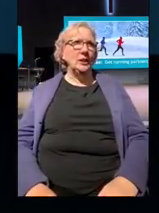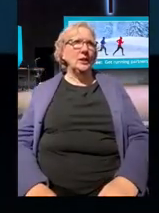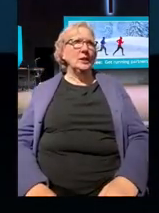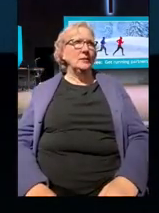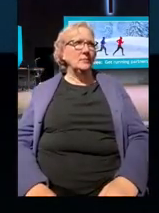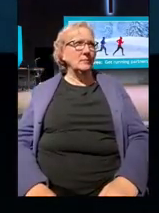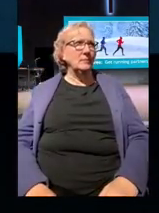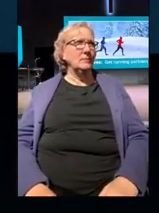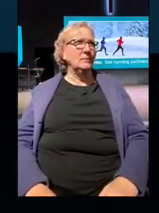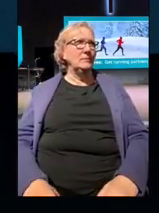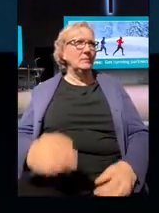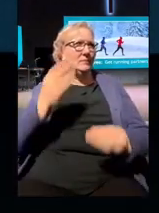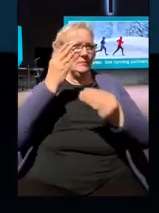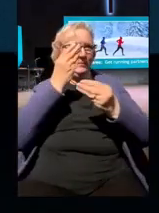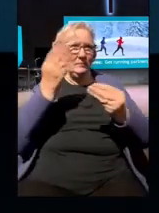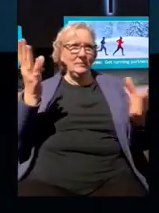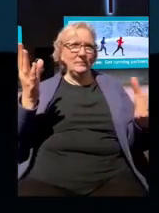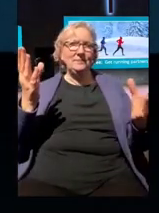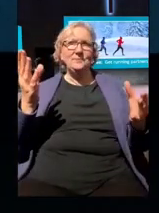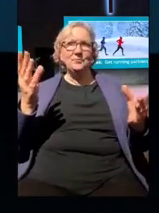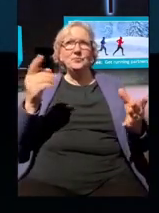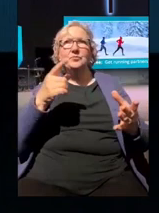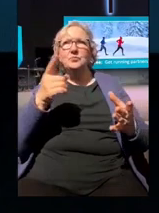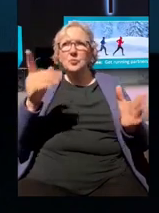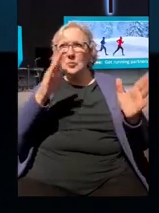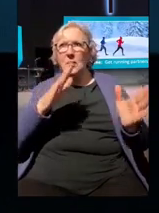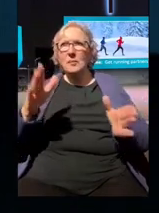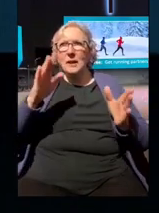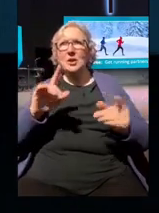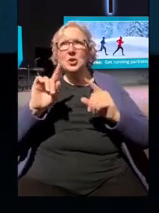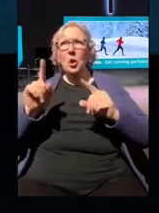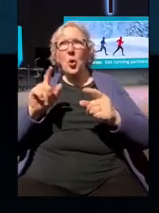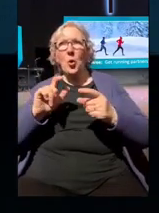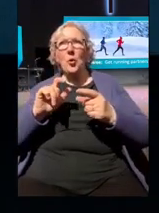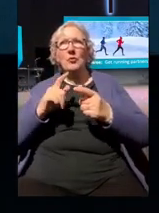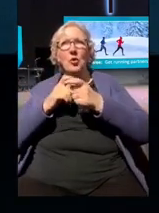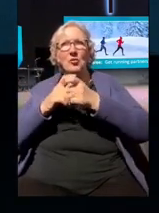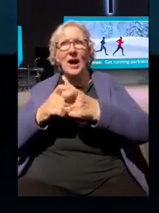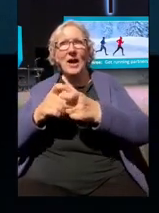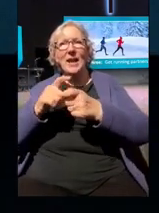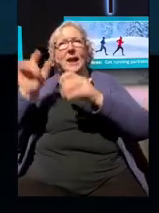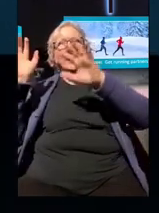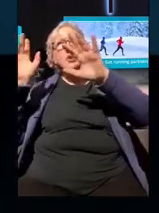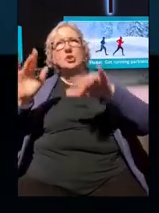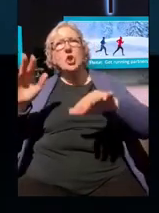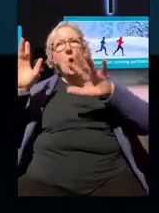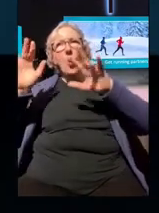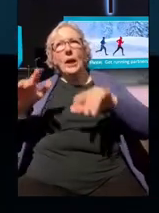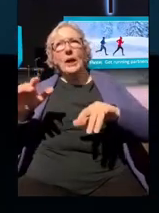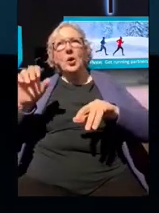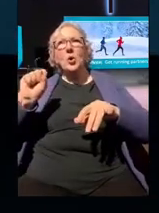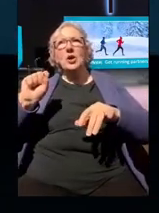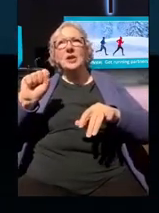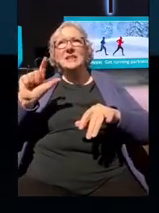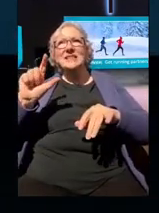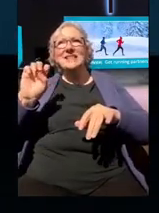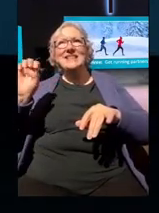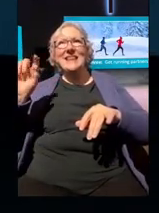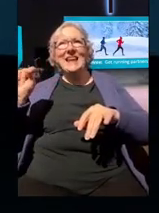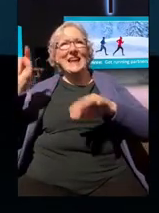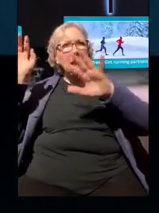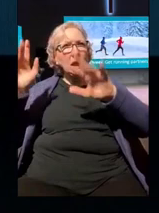And let me tell you, when you are planning to go for a run and it's snowing or it's sleeting outside or